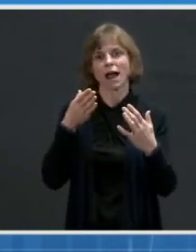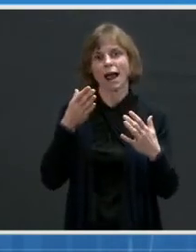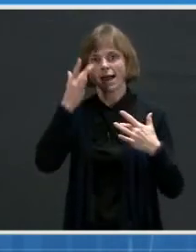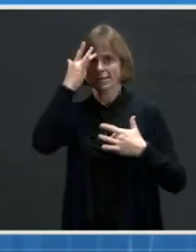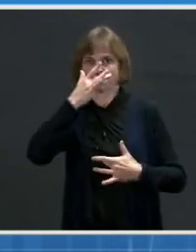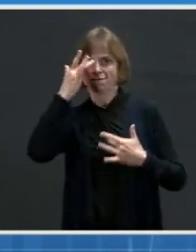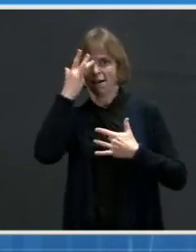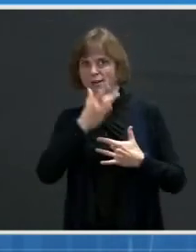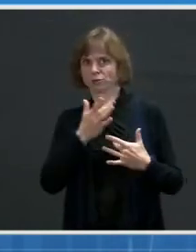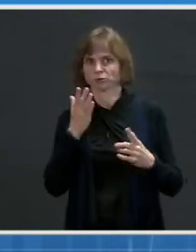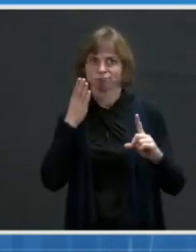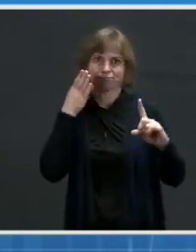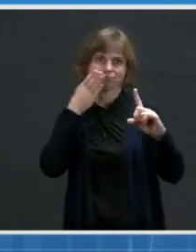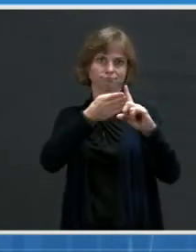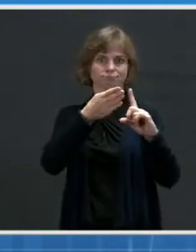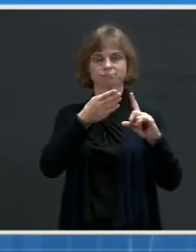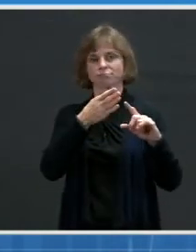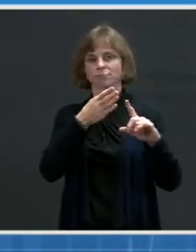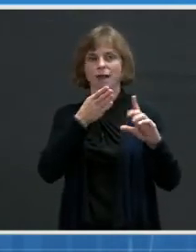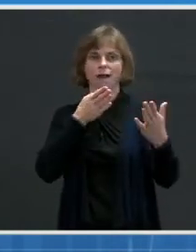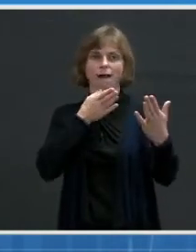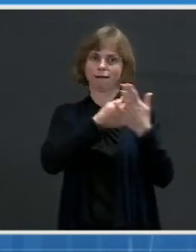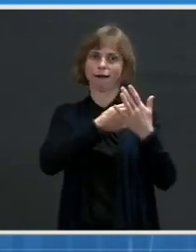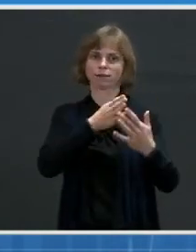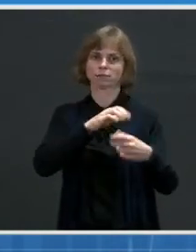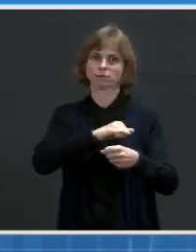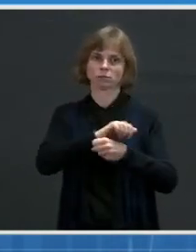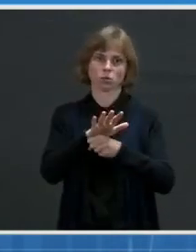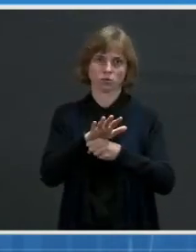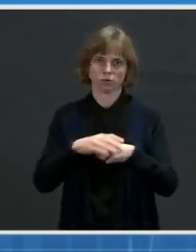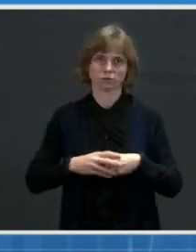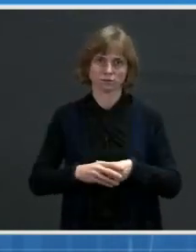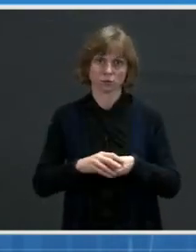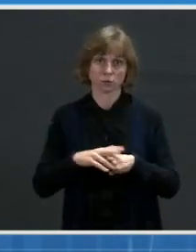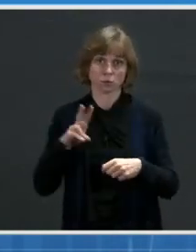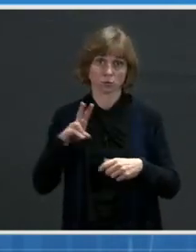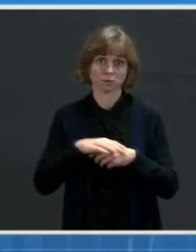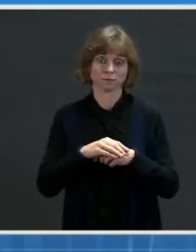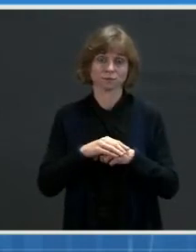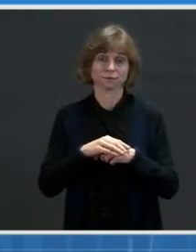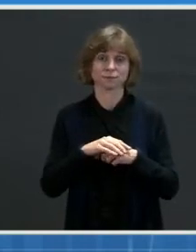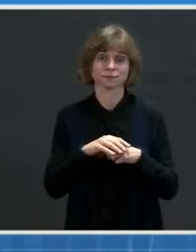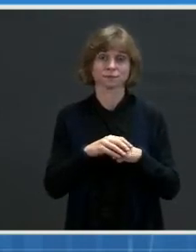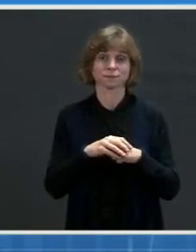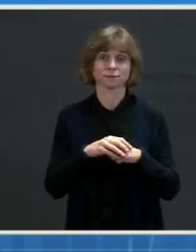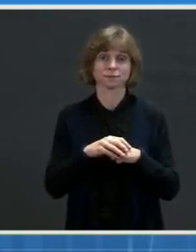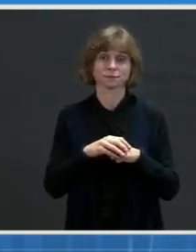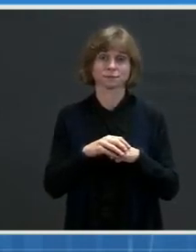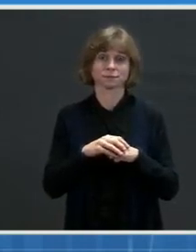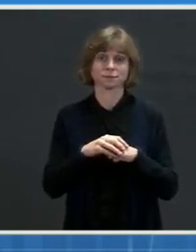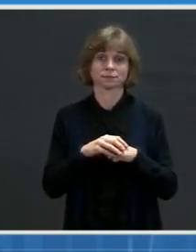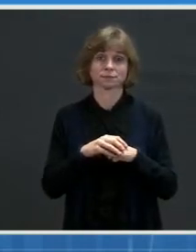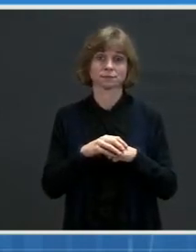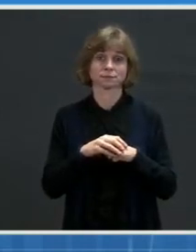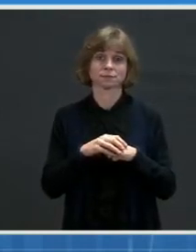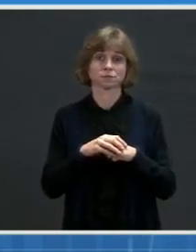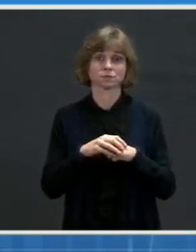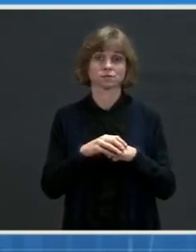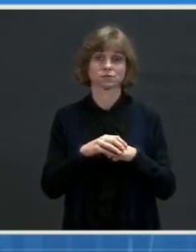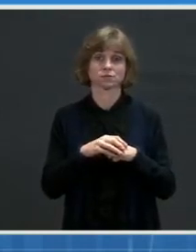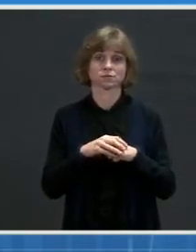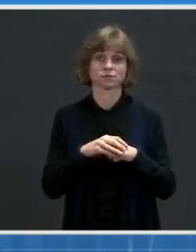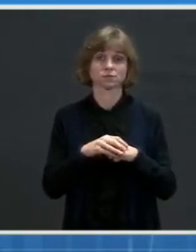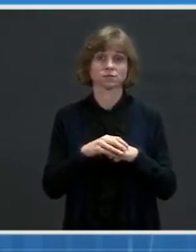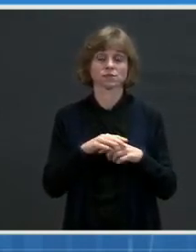on SARS-CoV-2, very similar to what was done with the highly successful